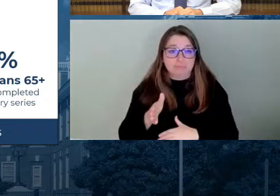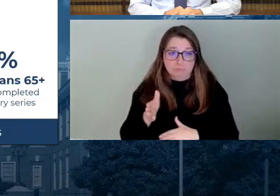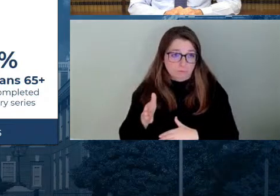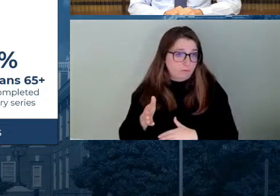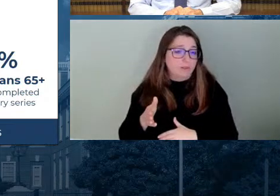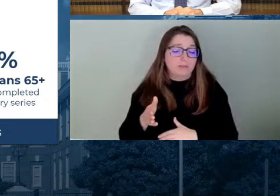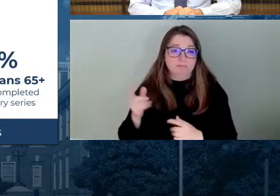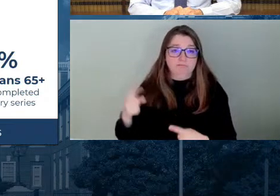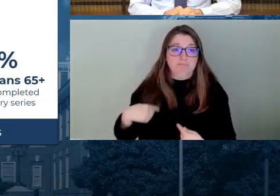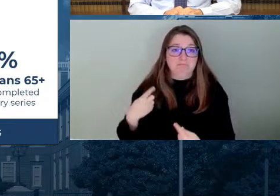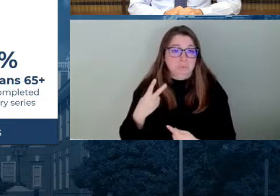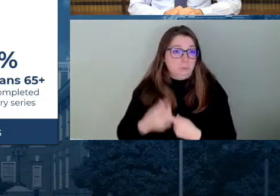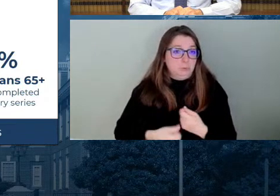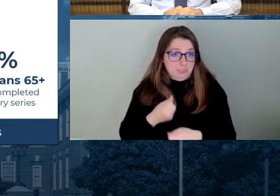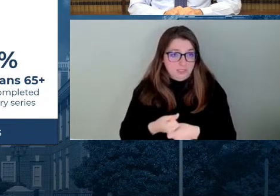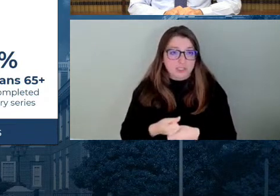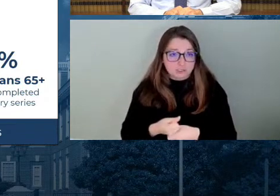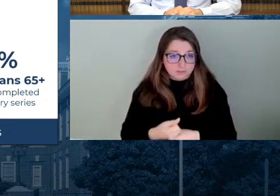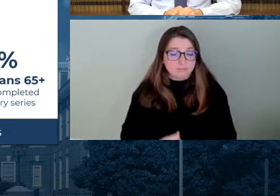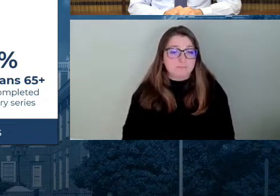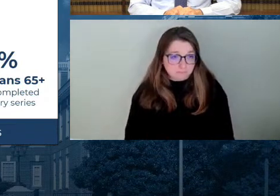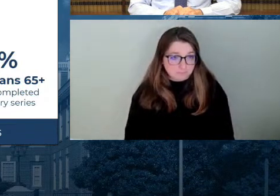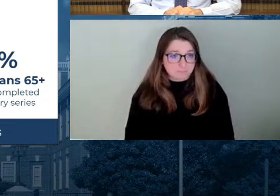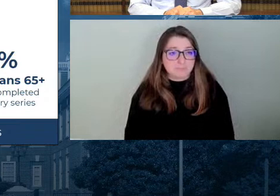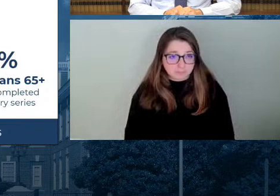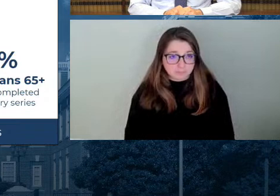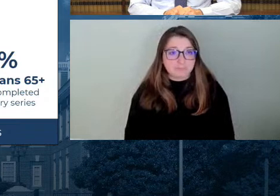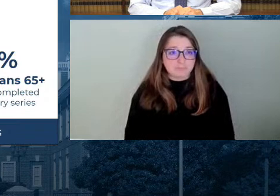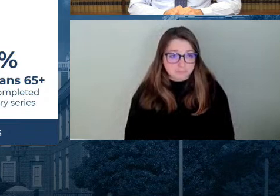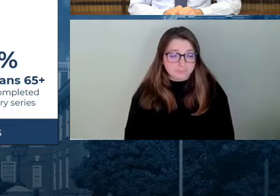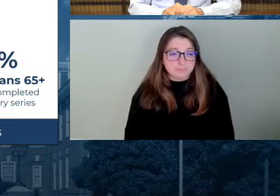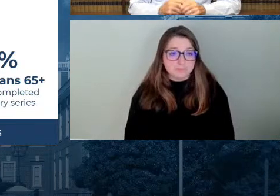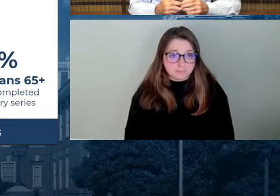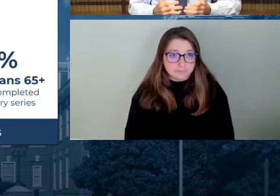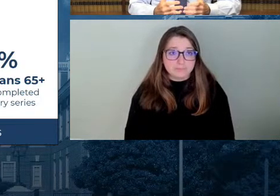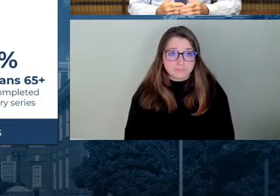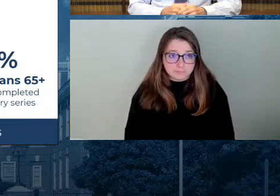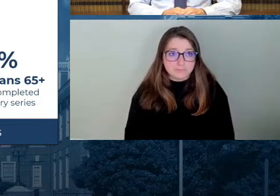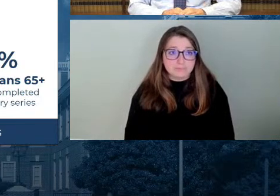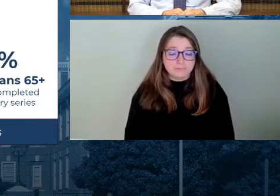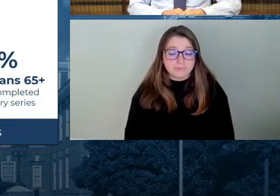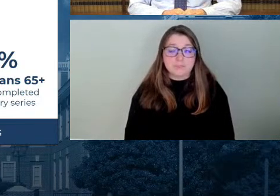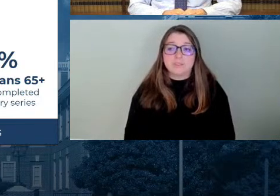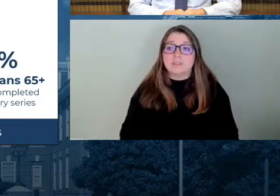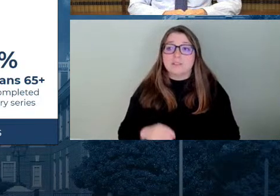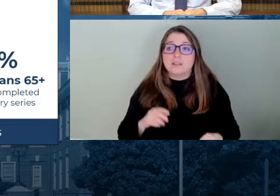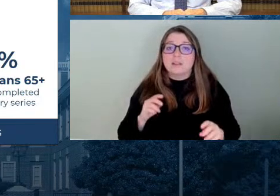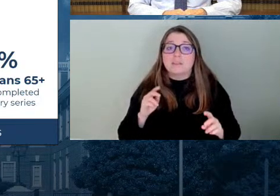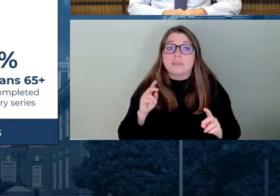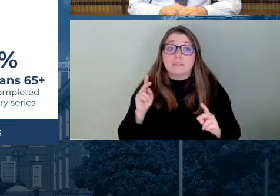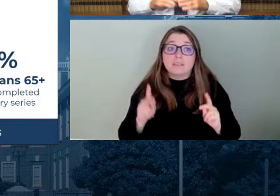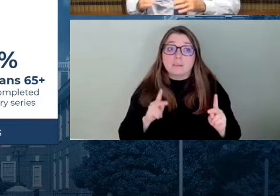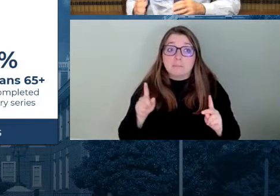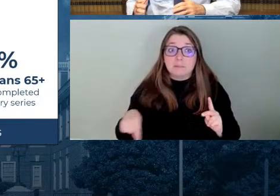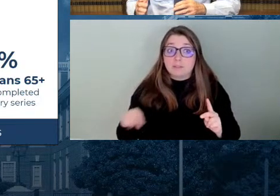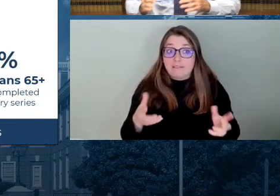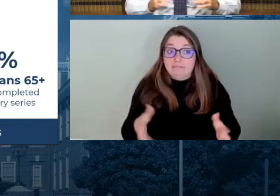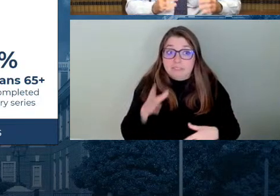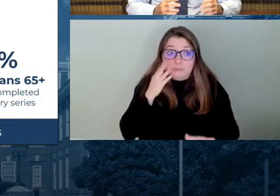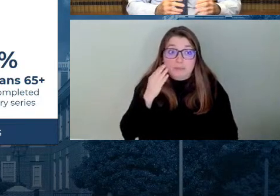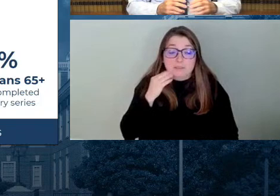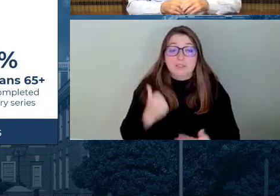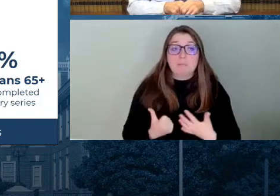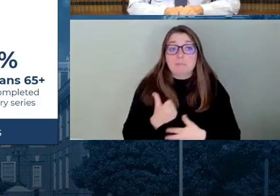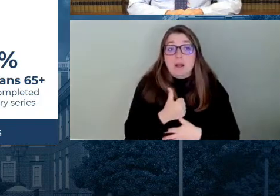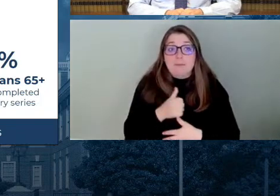were available. And those that are Delawareans who've completed the primary series, whether it was a 1-dose